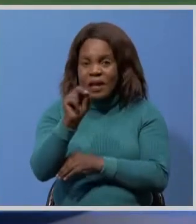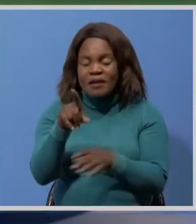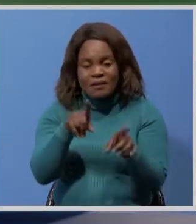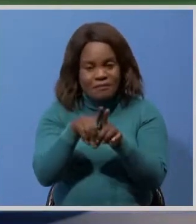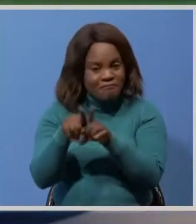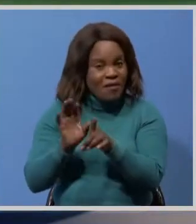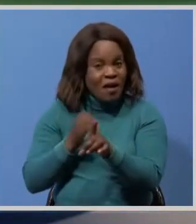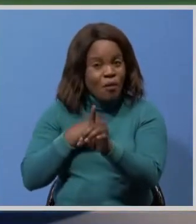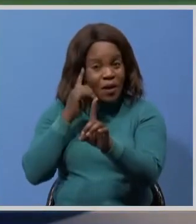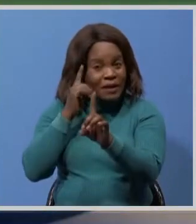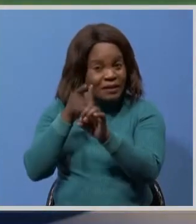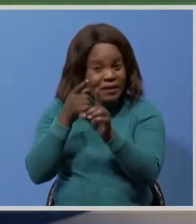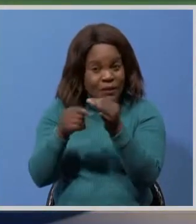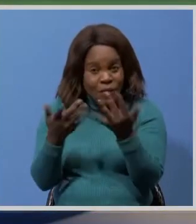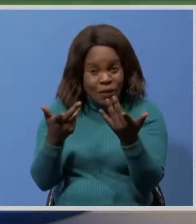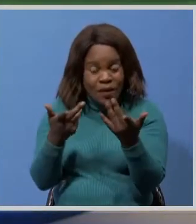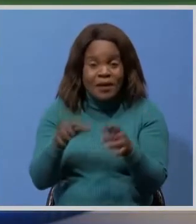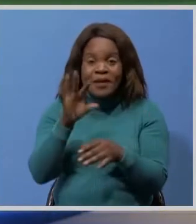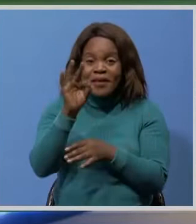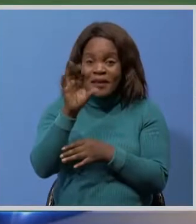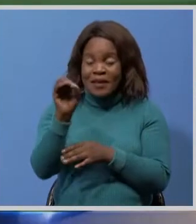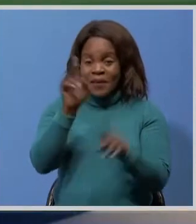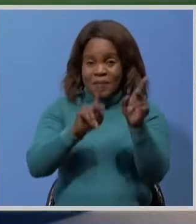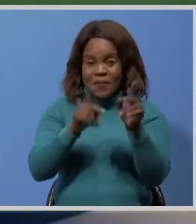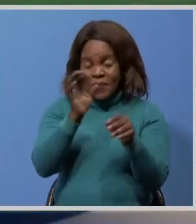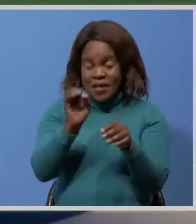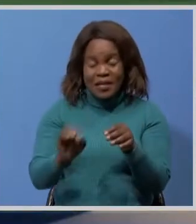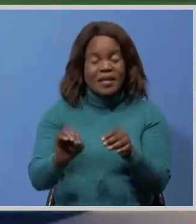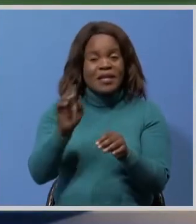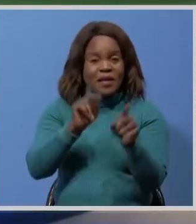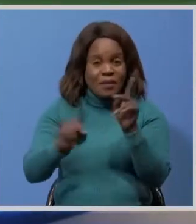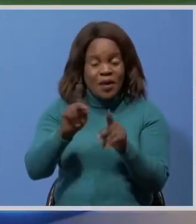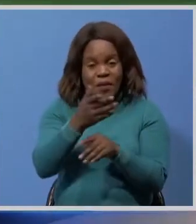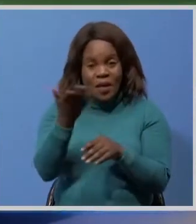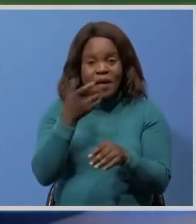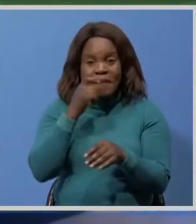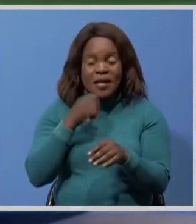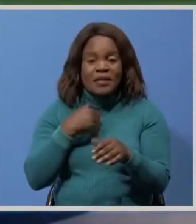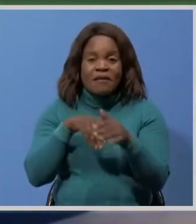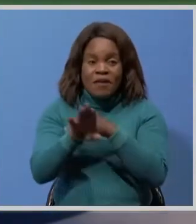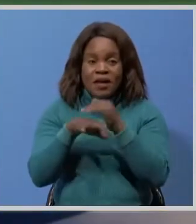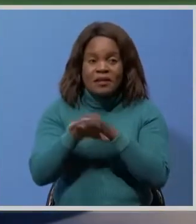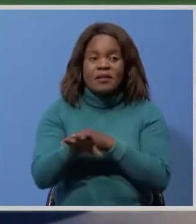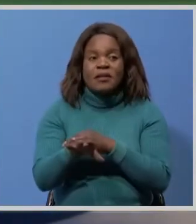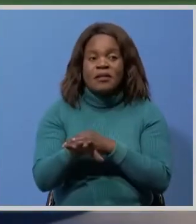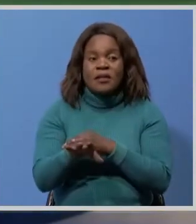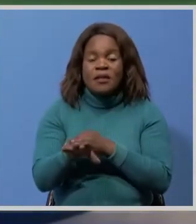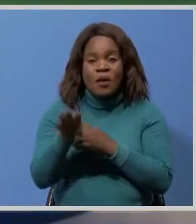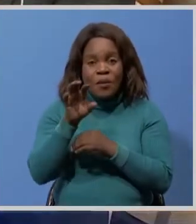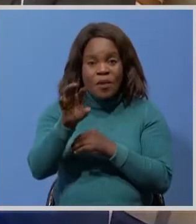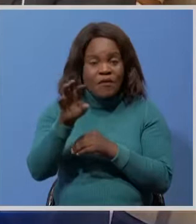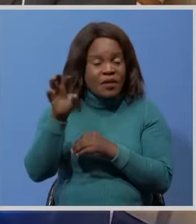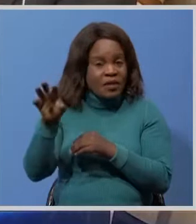our target is that 90% of our population must have access to sanitation services by the